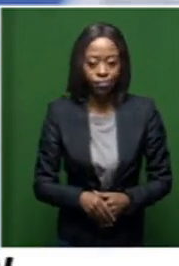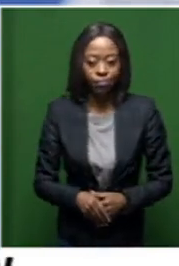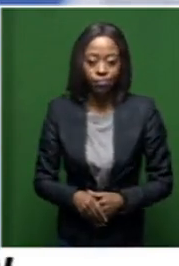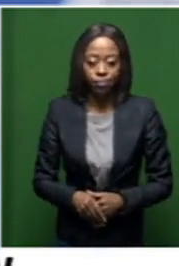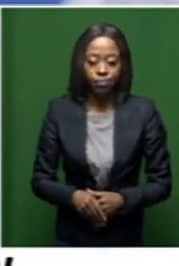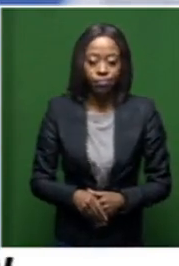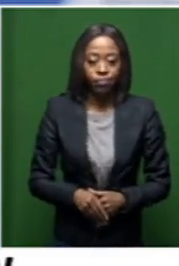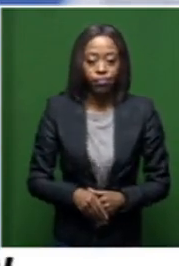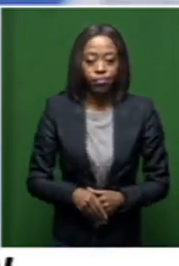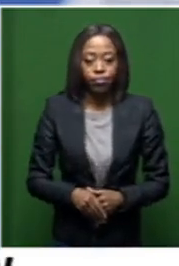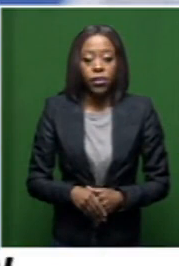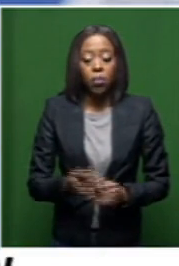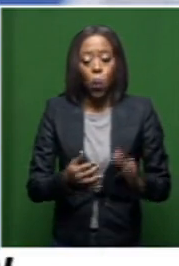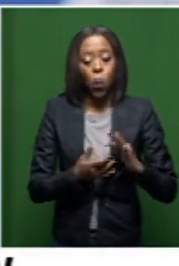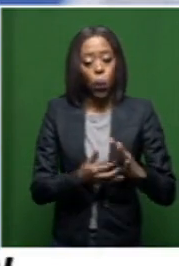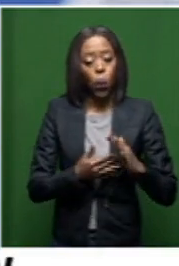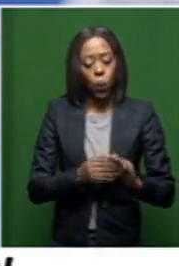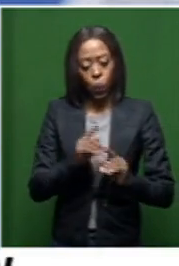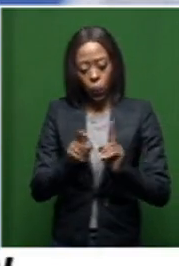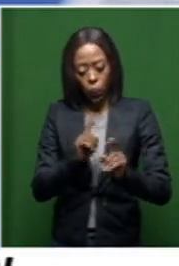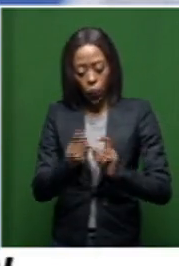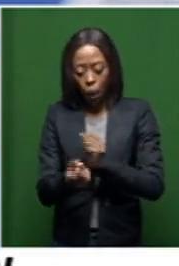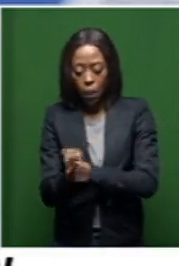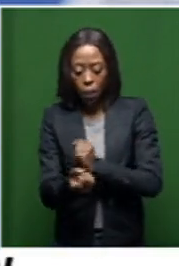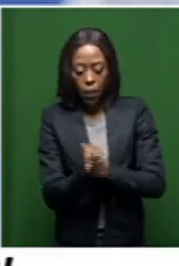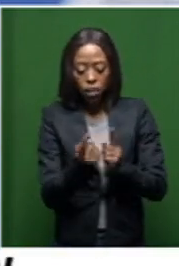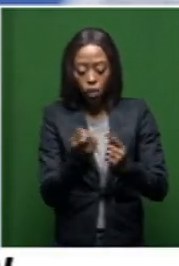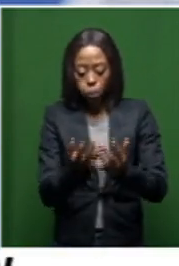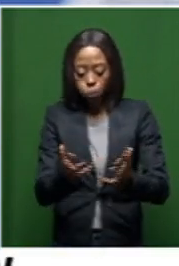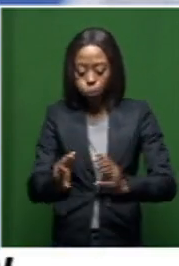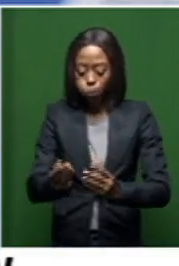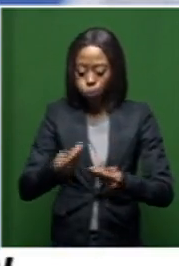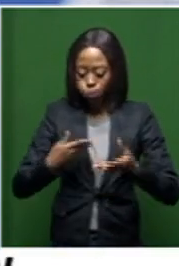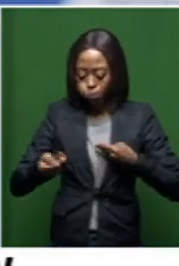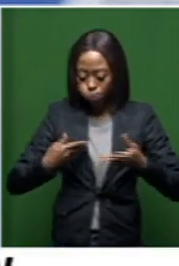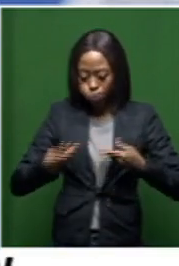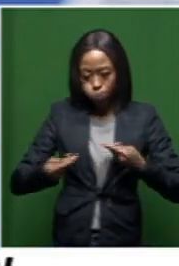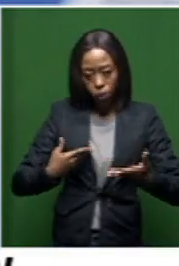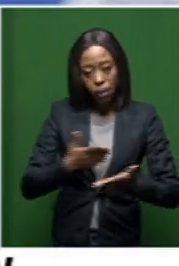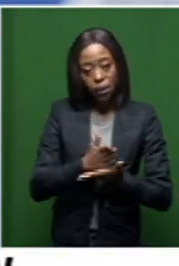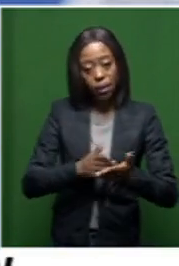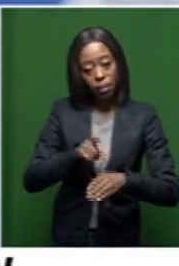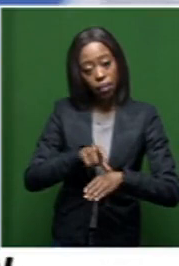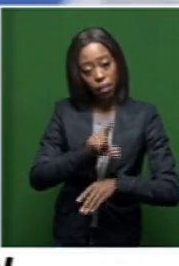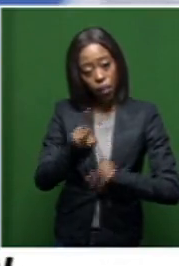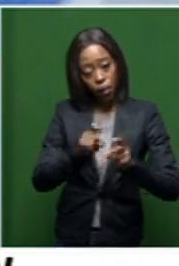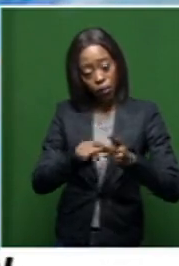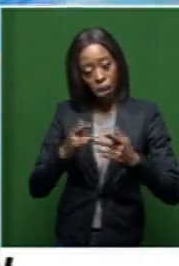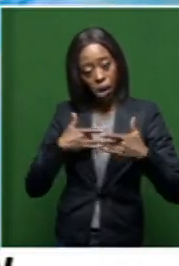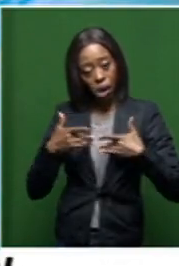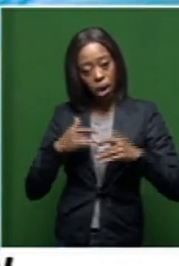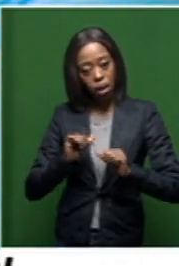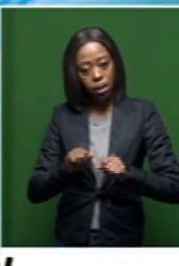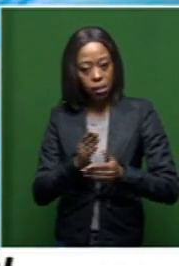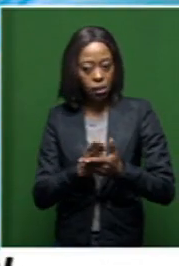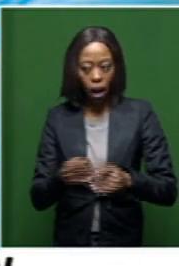And I'm inspired by the questions coming from these individuals applying. Some are medical questions and concerns because we all